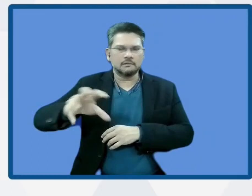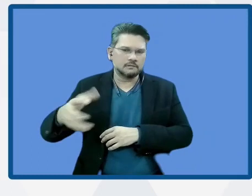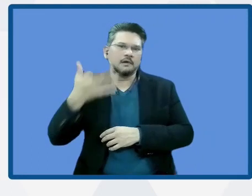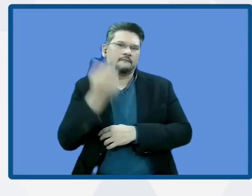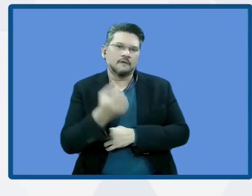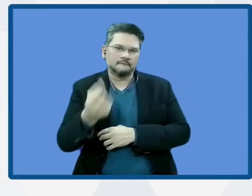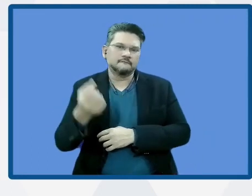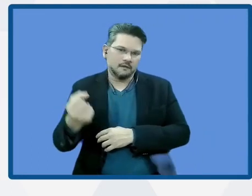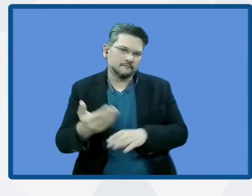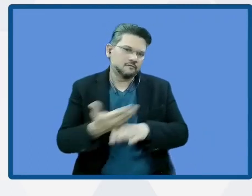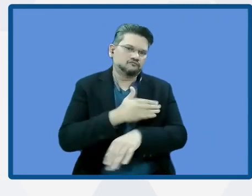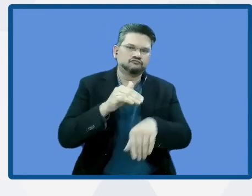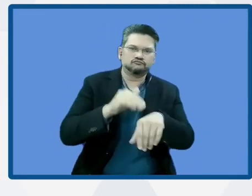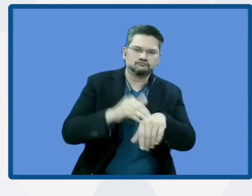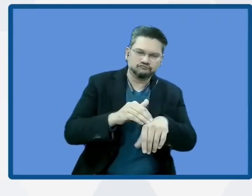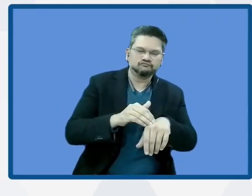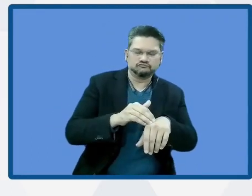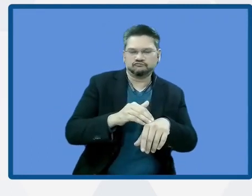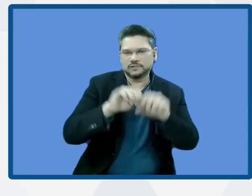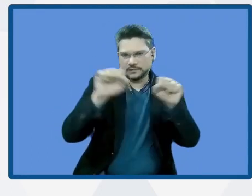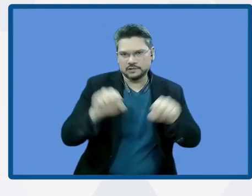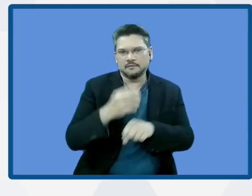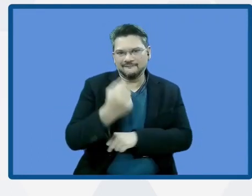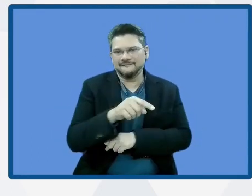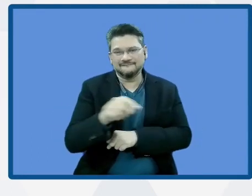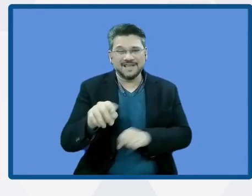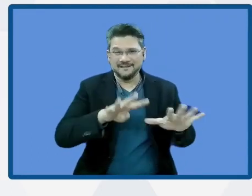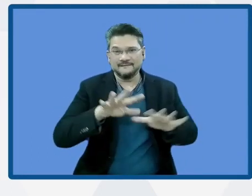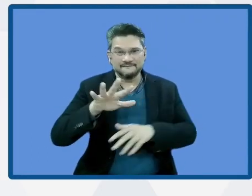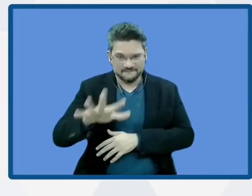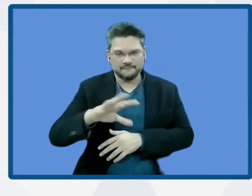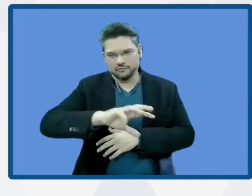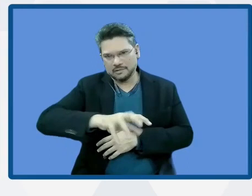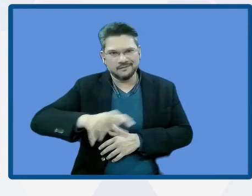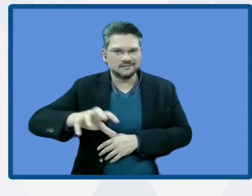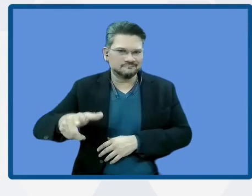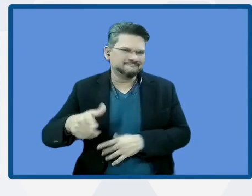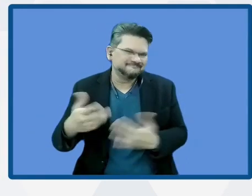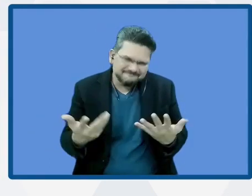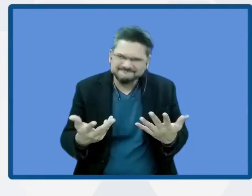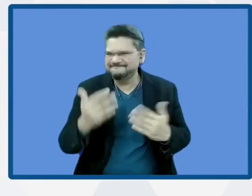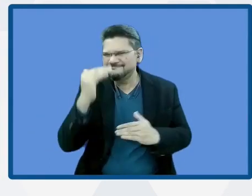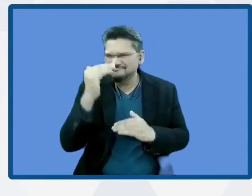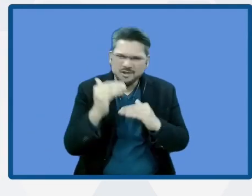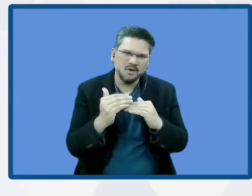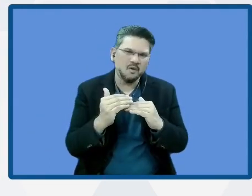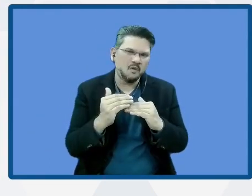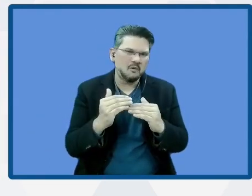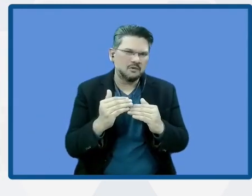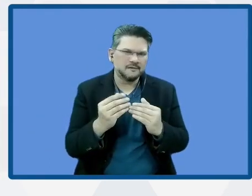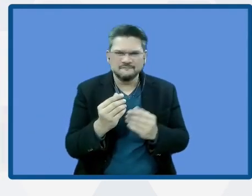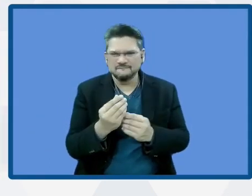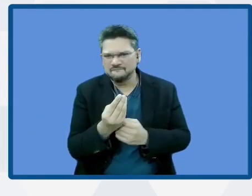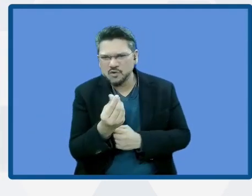multi-hazard early warning systems. This is a very low coverage of the